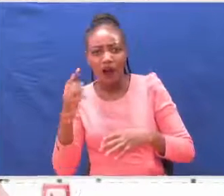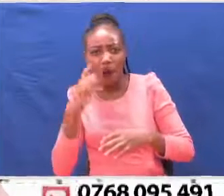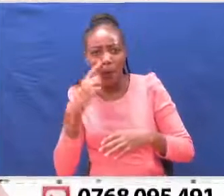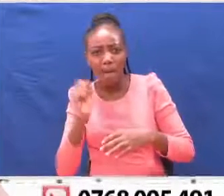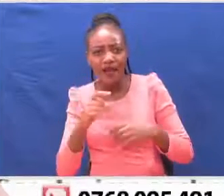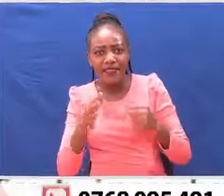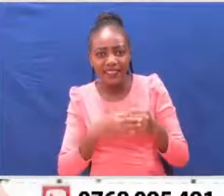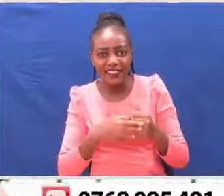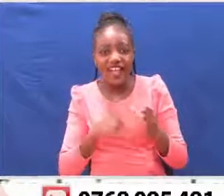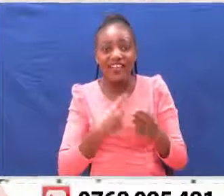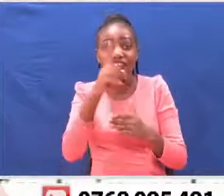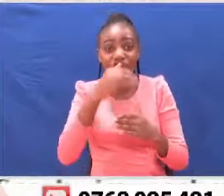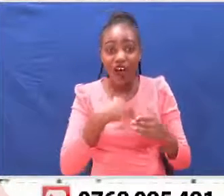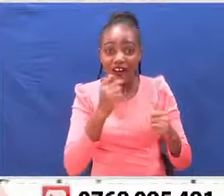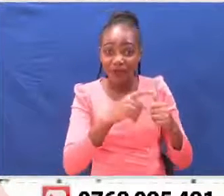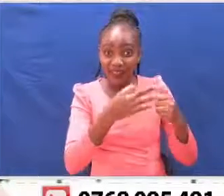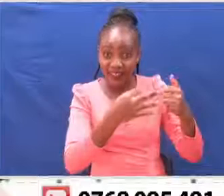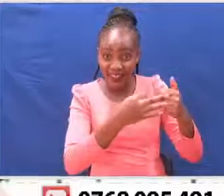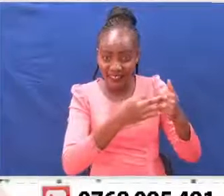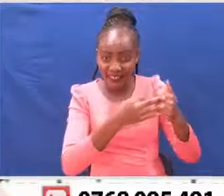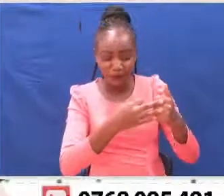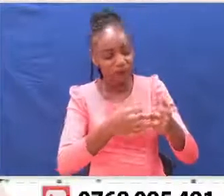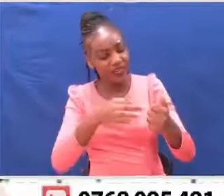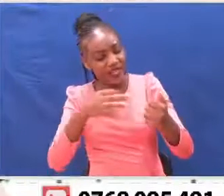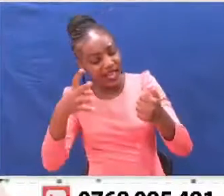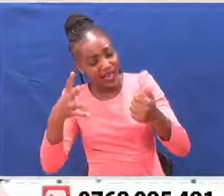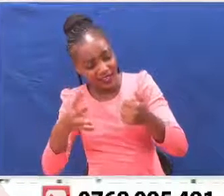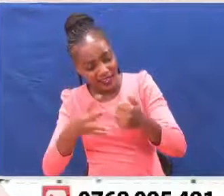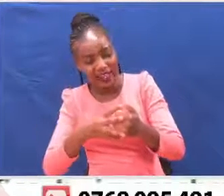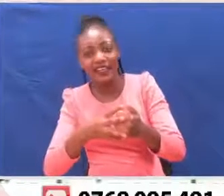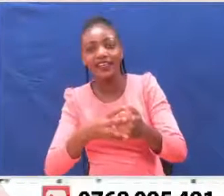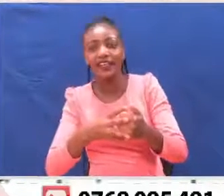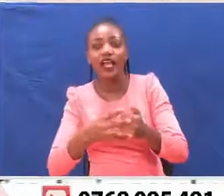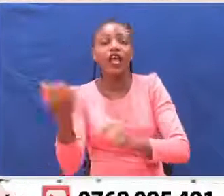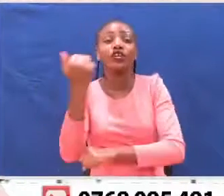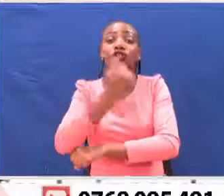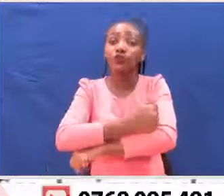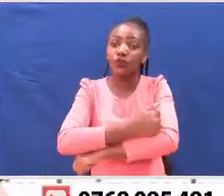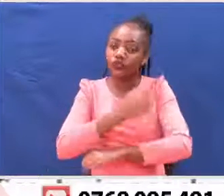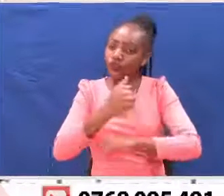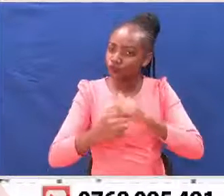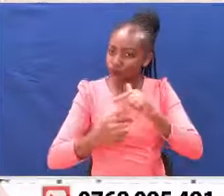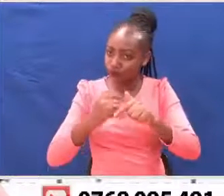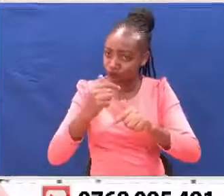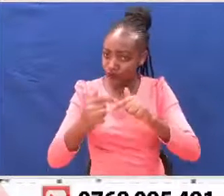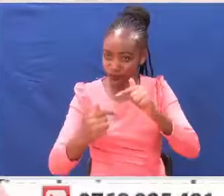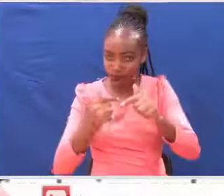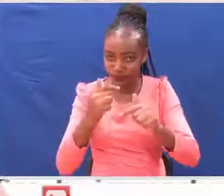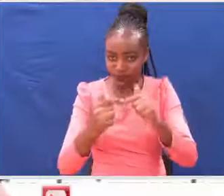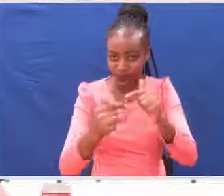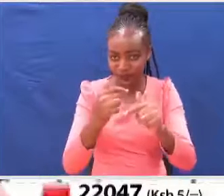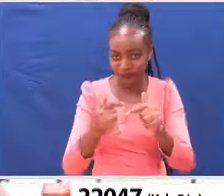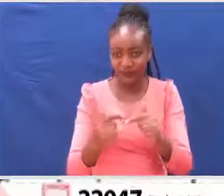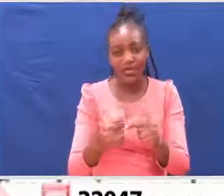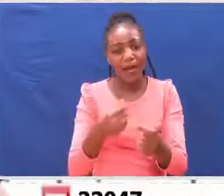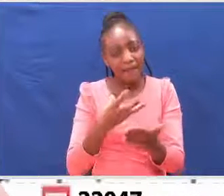You have August, you have September. Schools were on. School